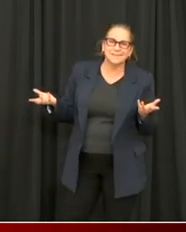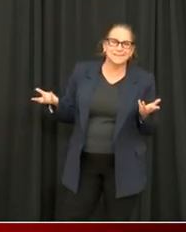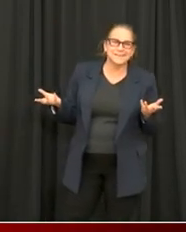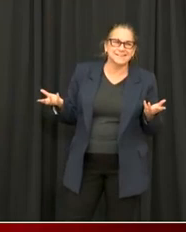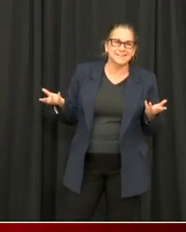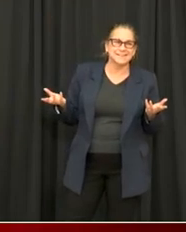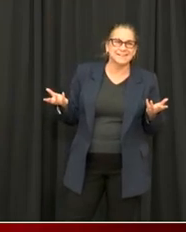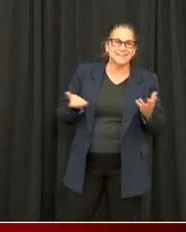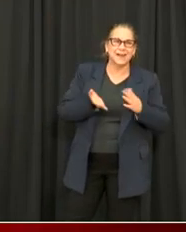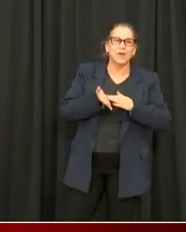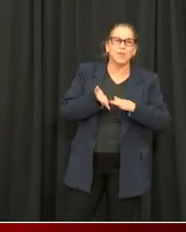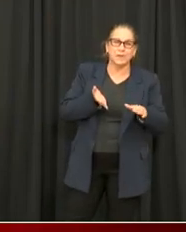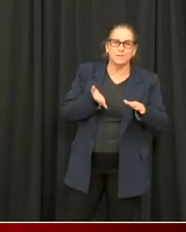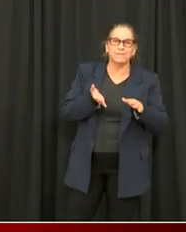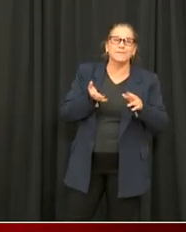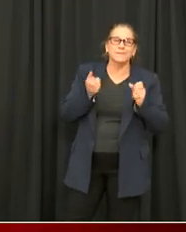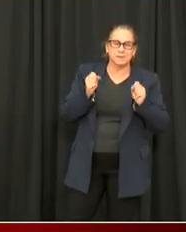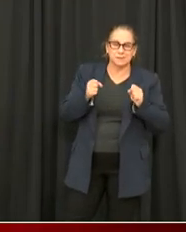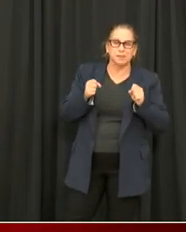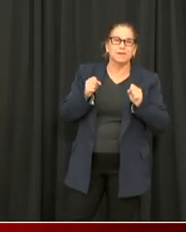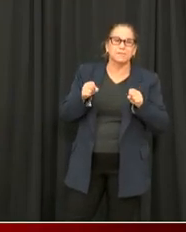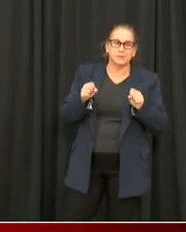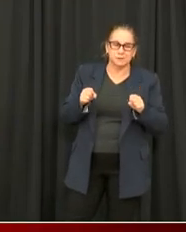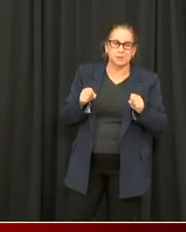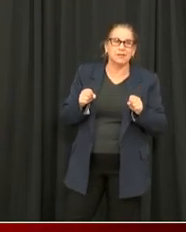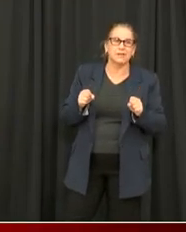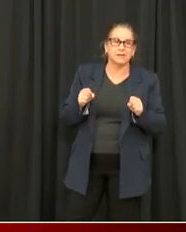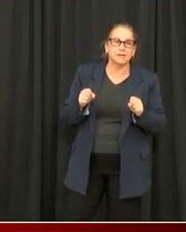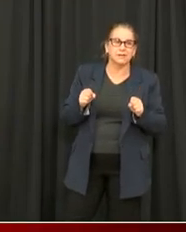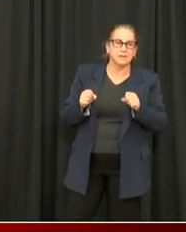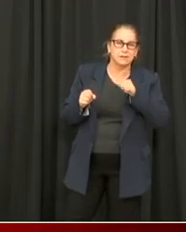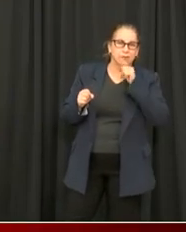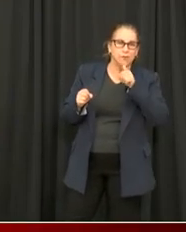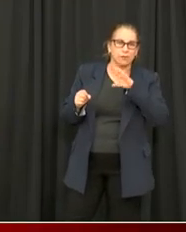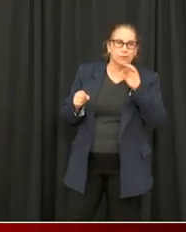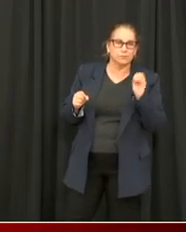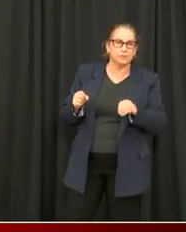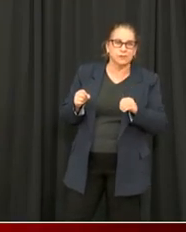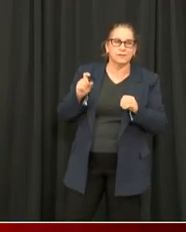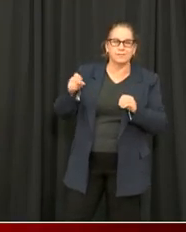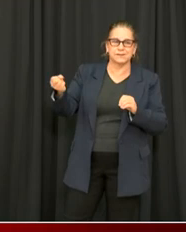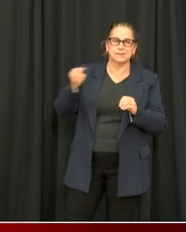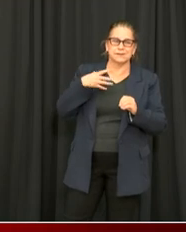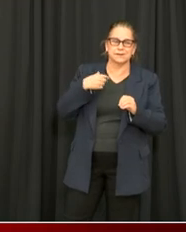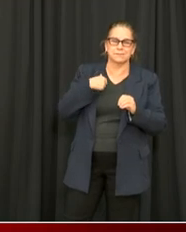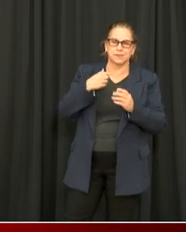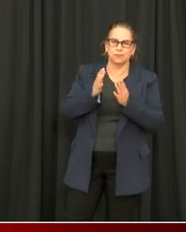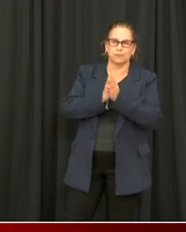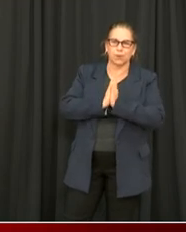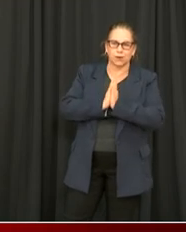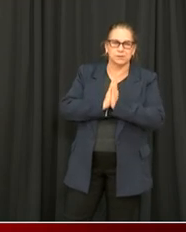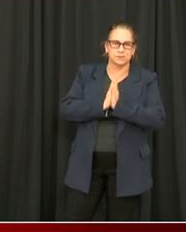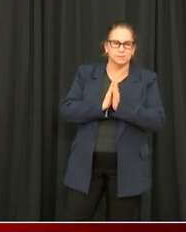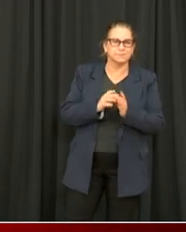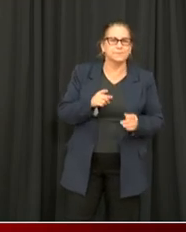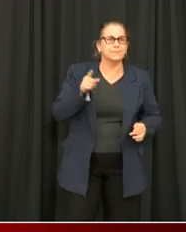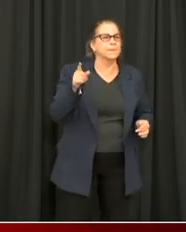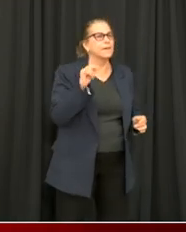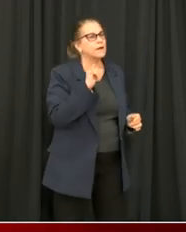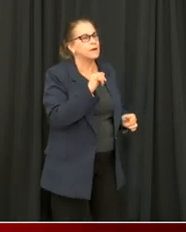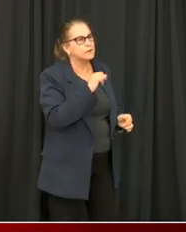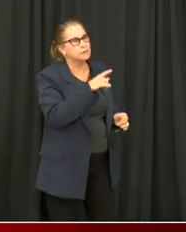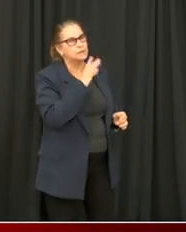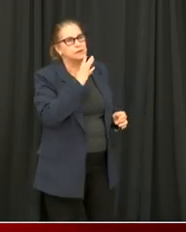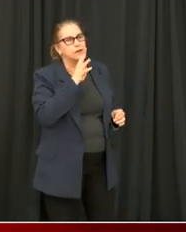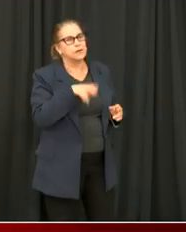activity. Live music. It's possible with the approval of a waiver. And then when you talked about swimming pools and DPR pools